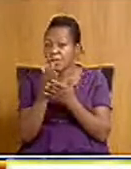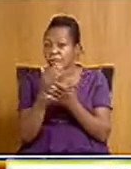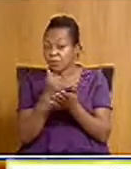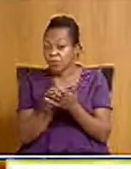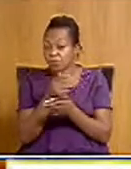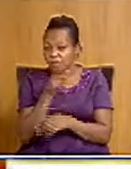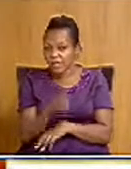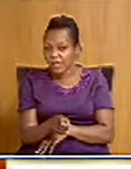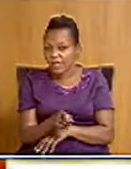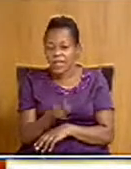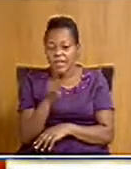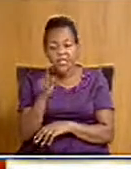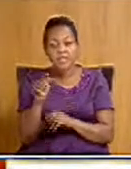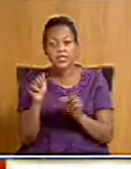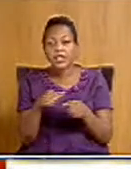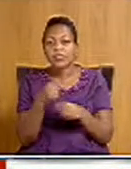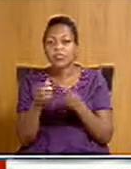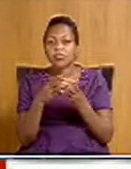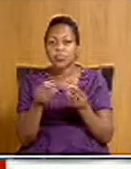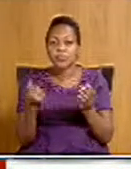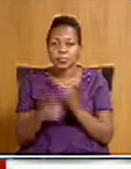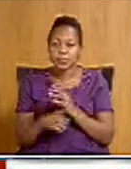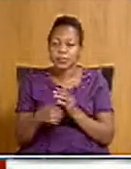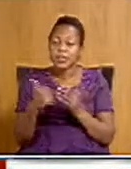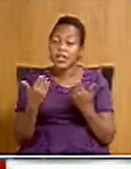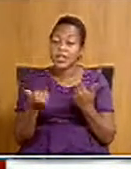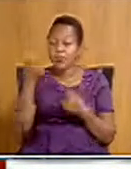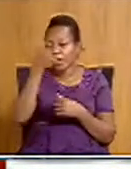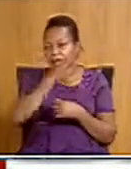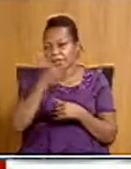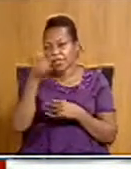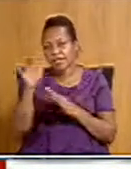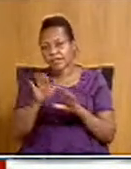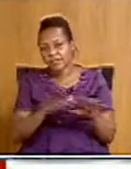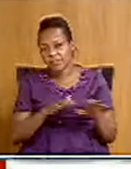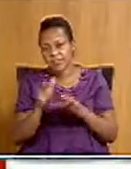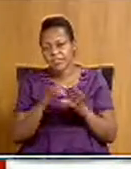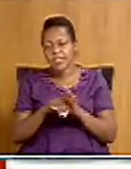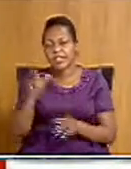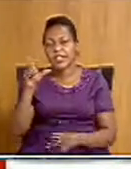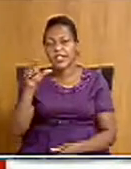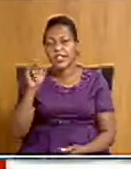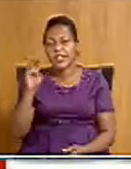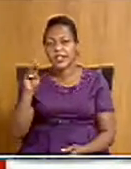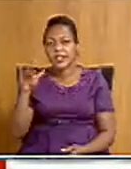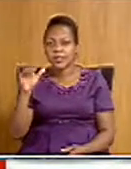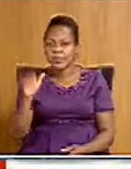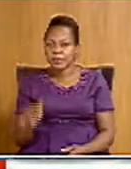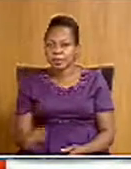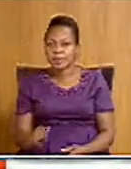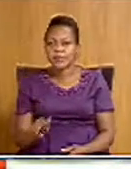concomitant suffering of the Africans in Libya and the surrounding countries